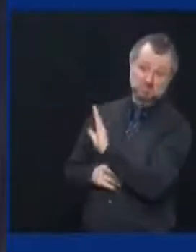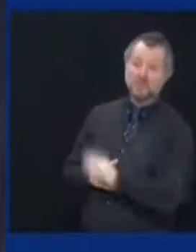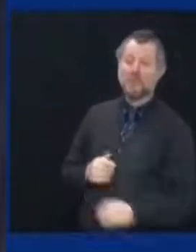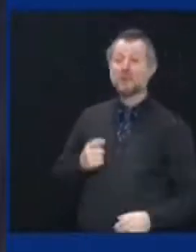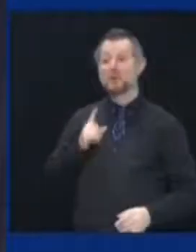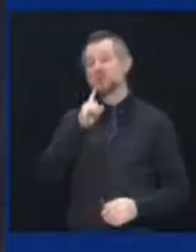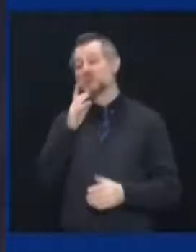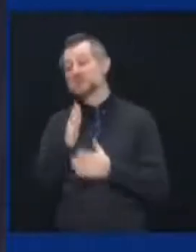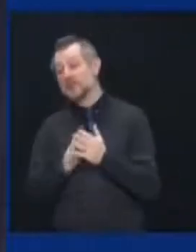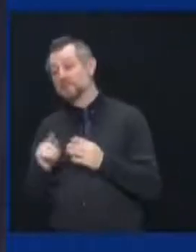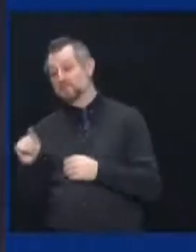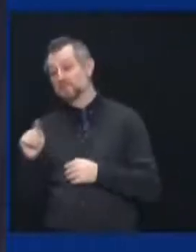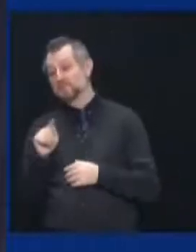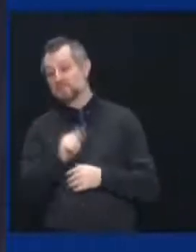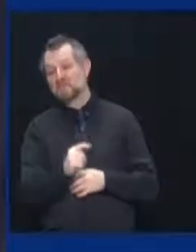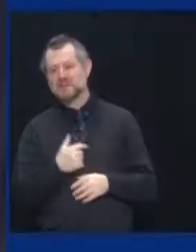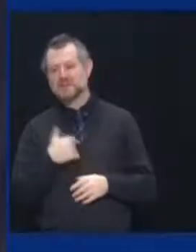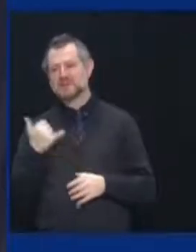working through